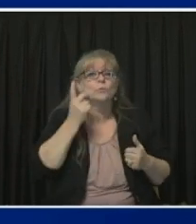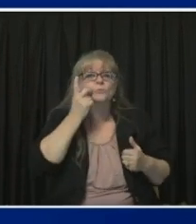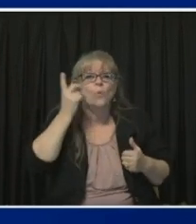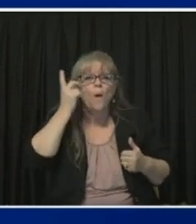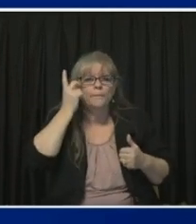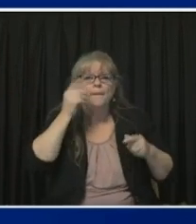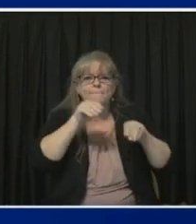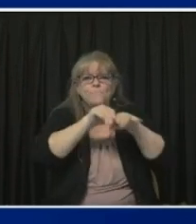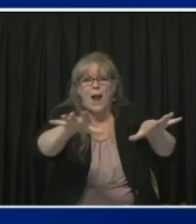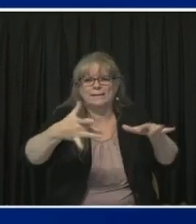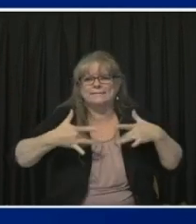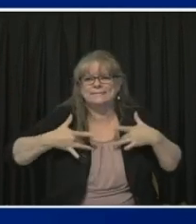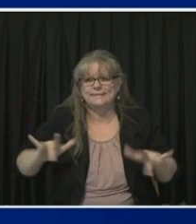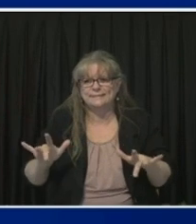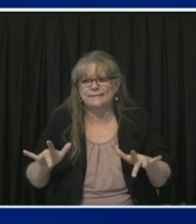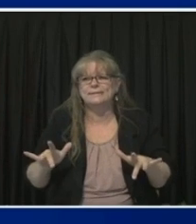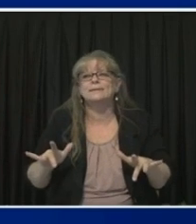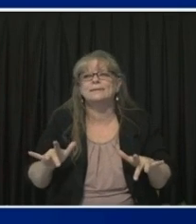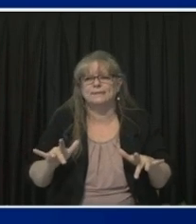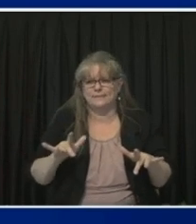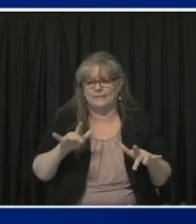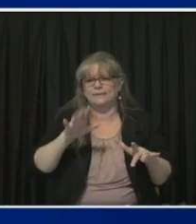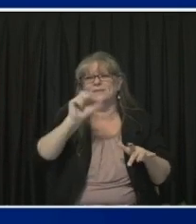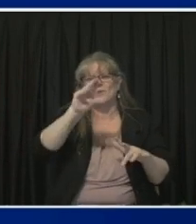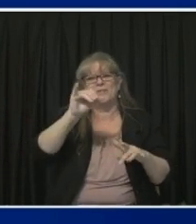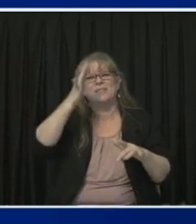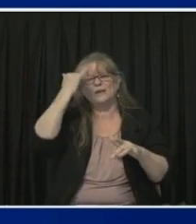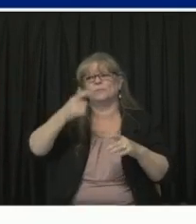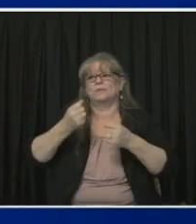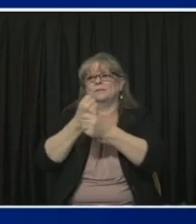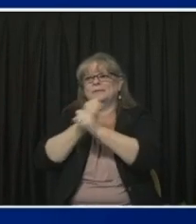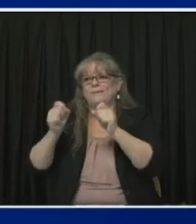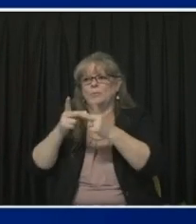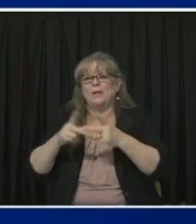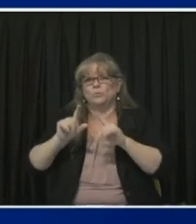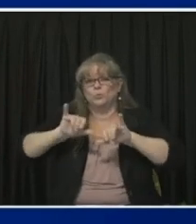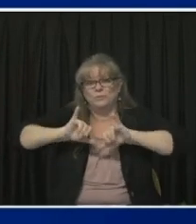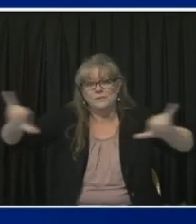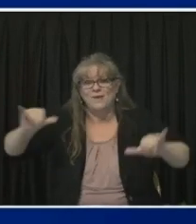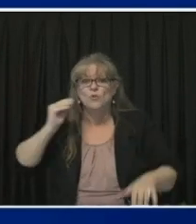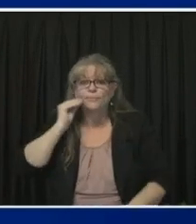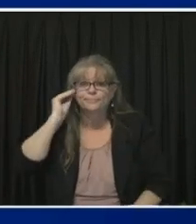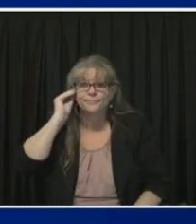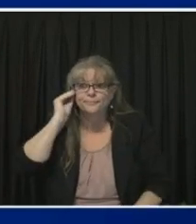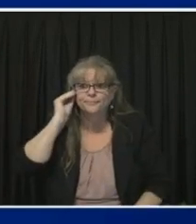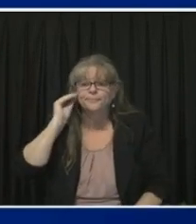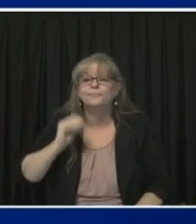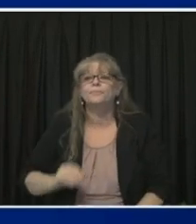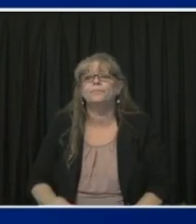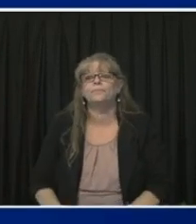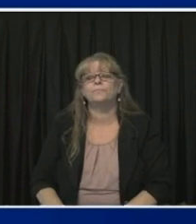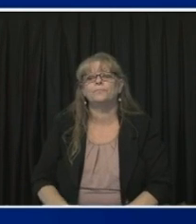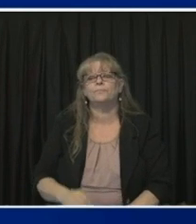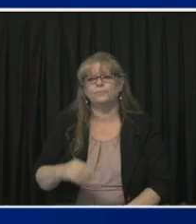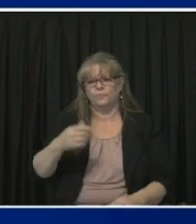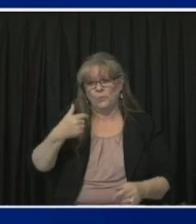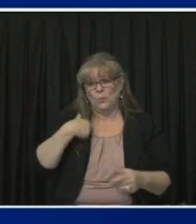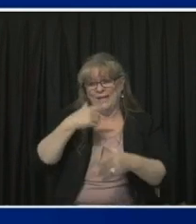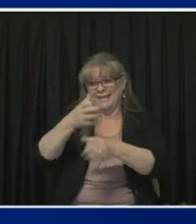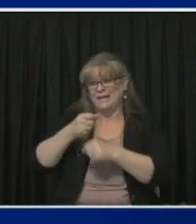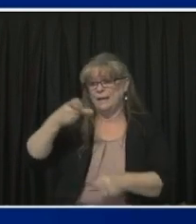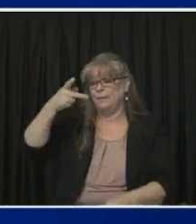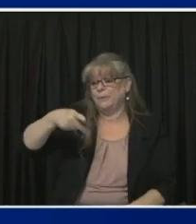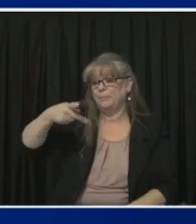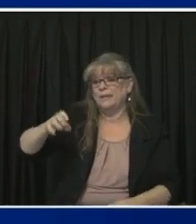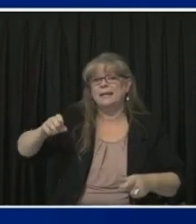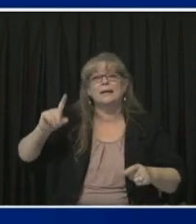facilities safer. I also want to show you where the PPE is going after the state obtains it. This is kind of the first time we're talking